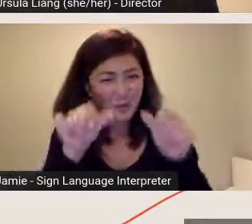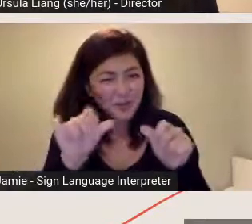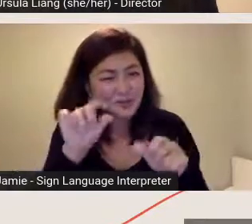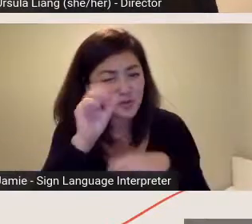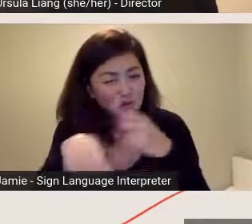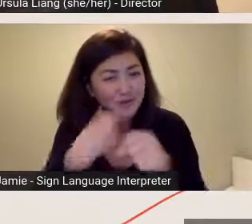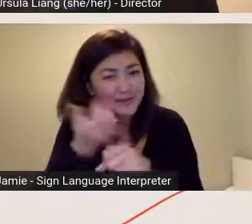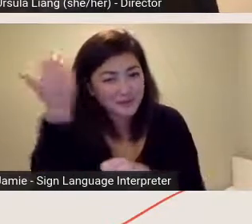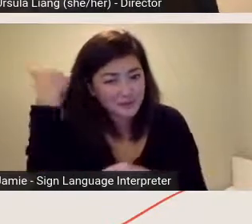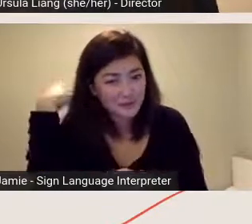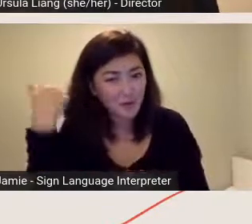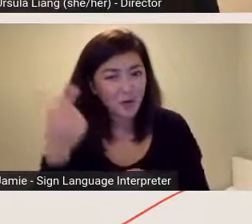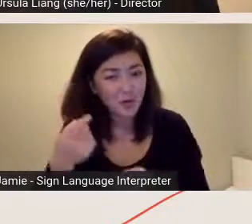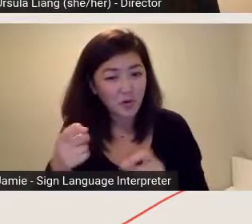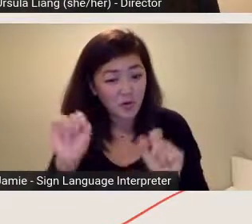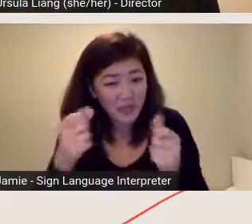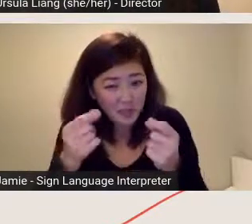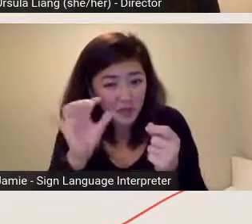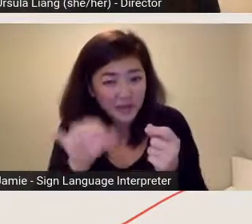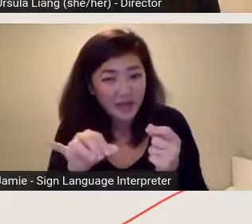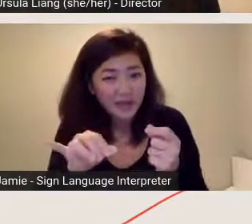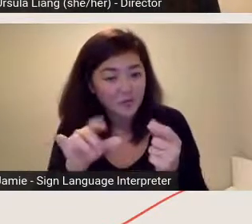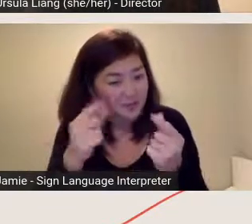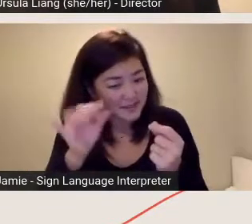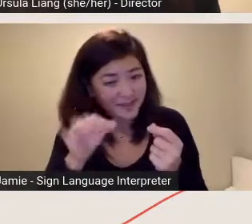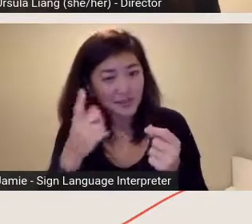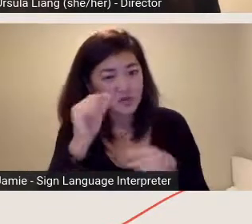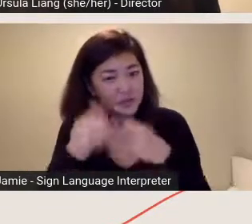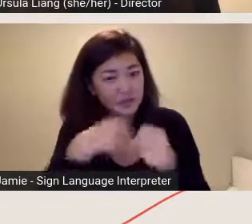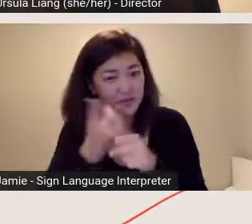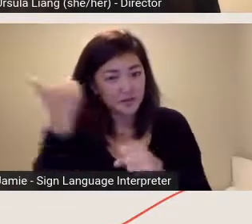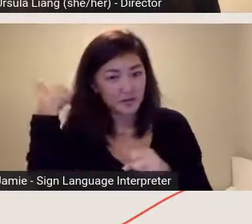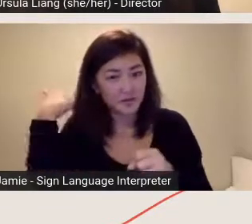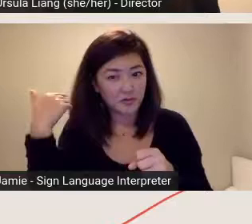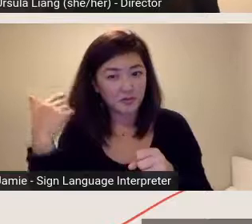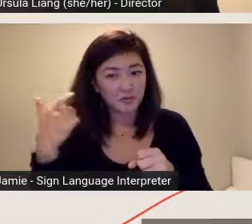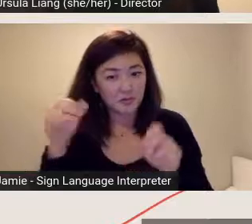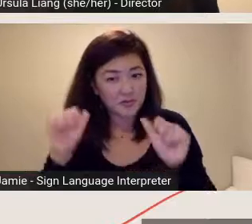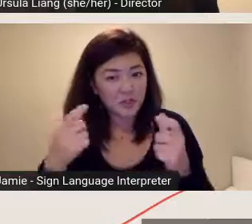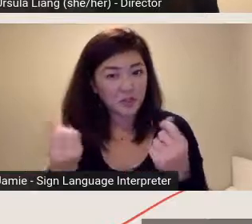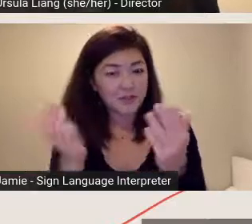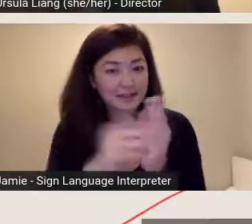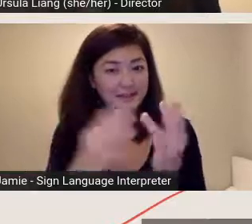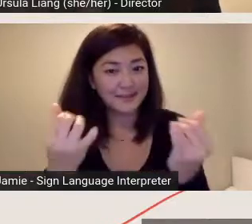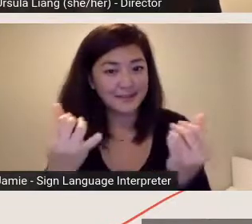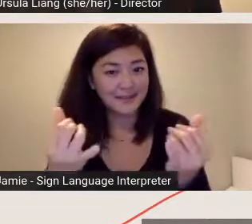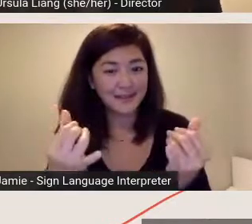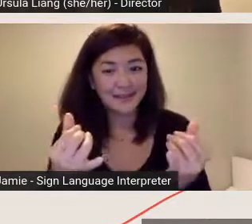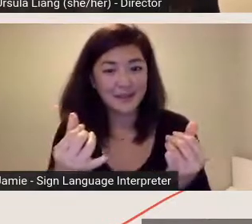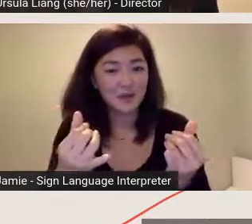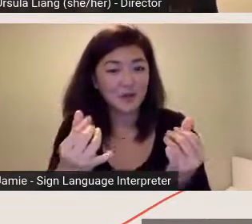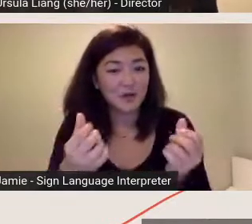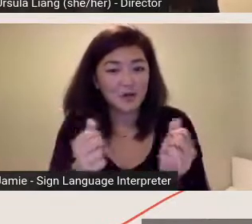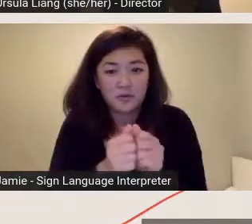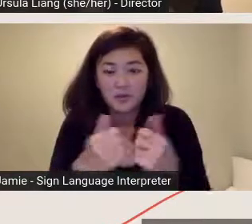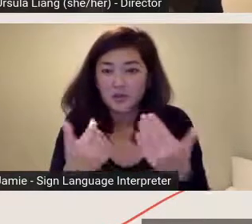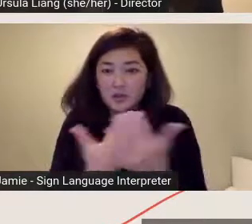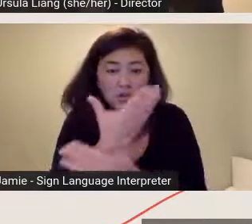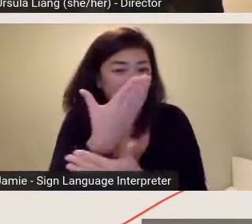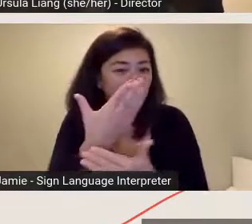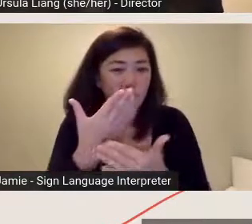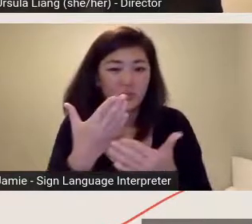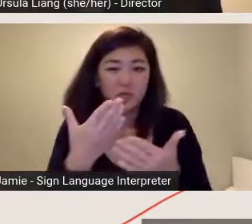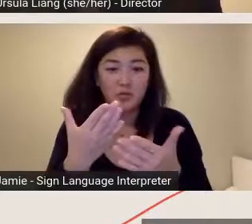this before. Surely in the moment of swirling, heightened activism of 2015, 2016, which was